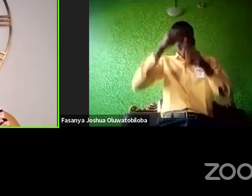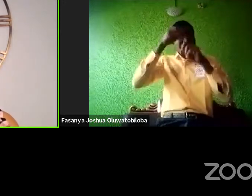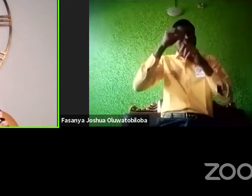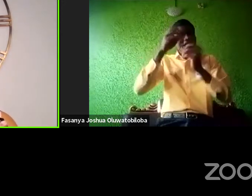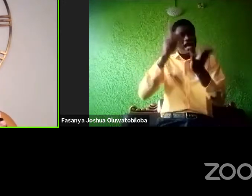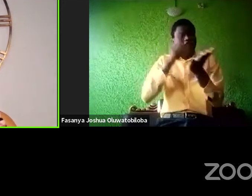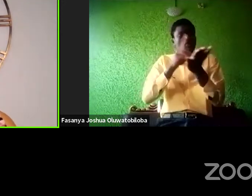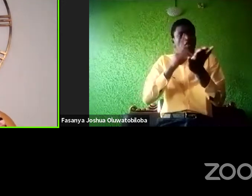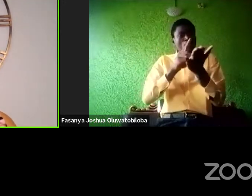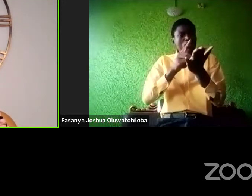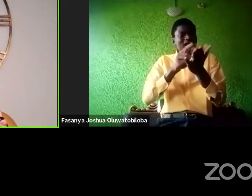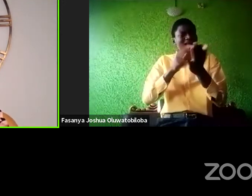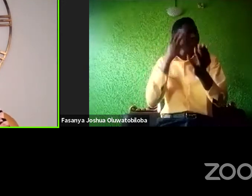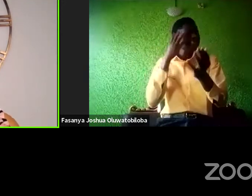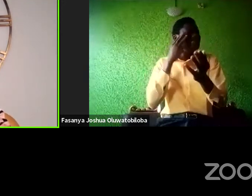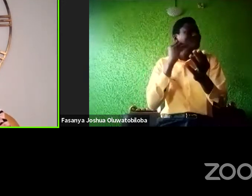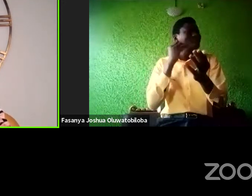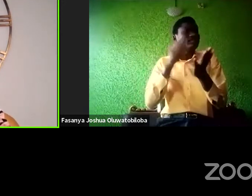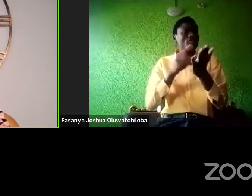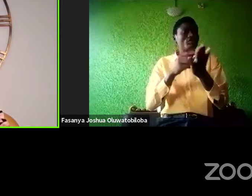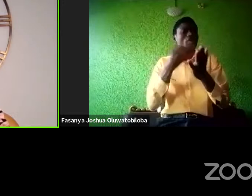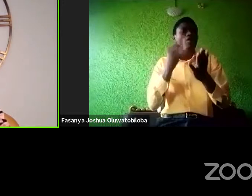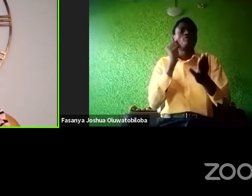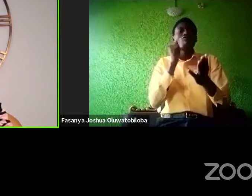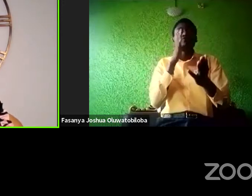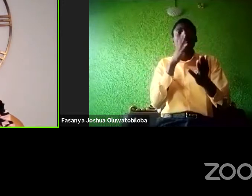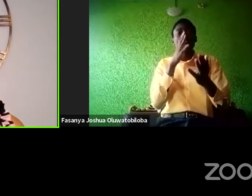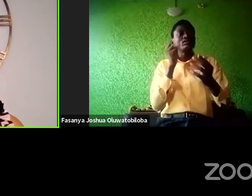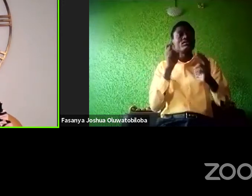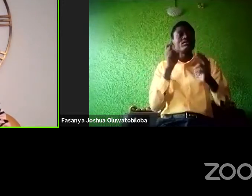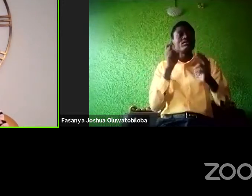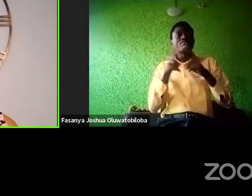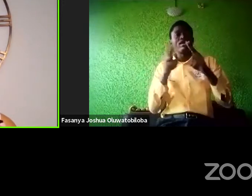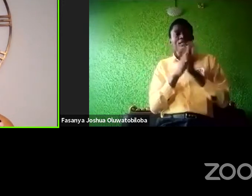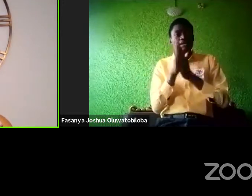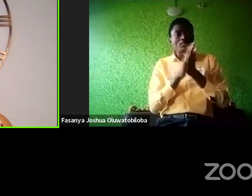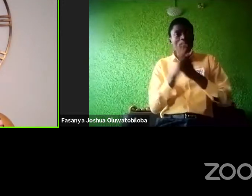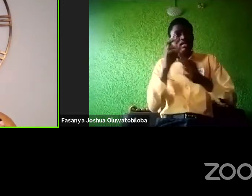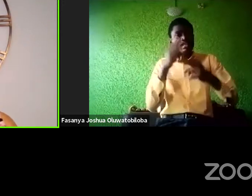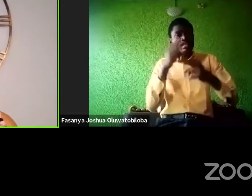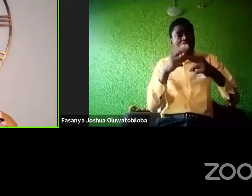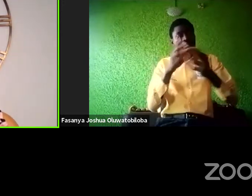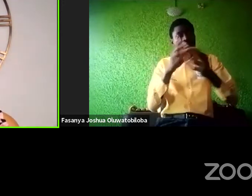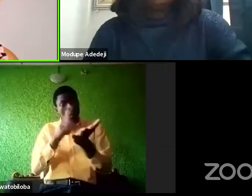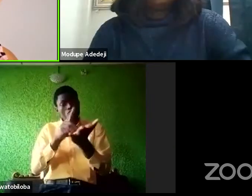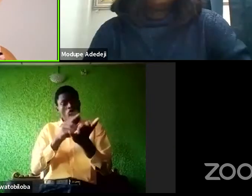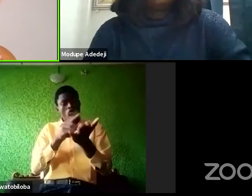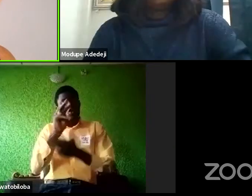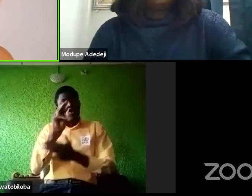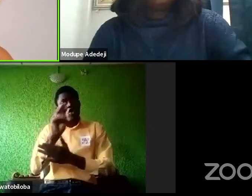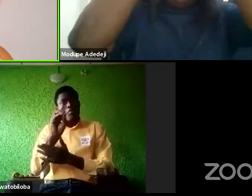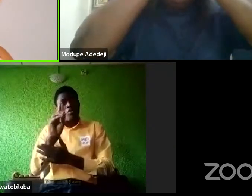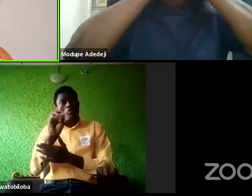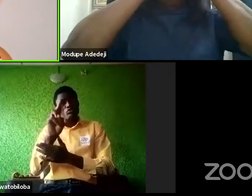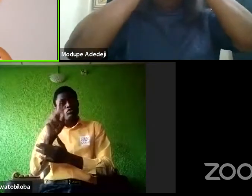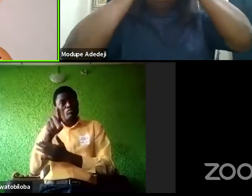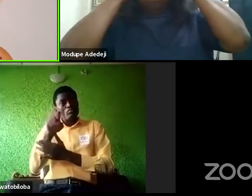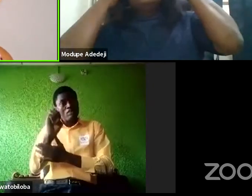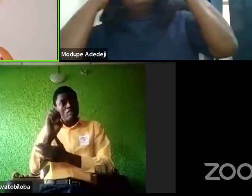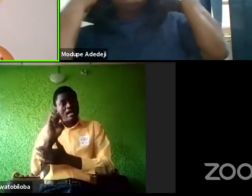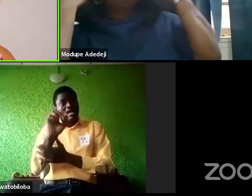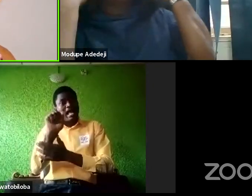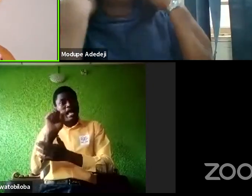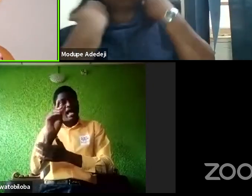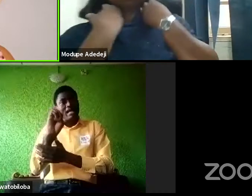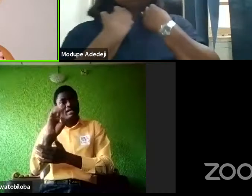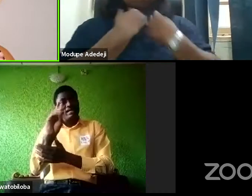about women's health. She's Dr. Modupe Adedeji. She's a consultant gynecologist at LASUT, and she's also